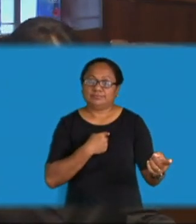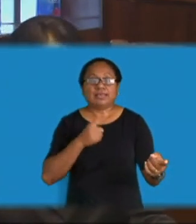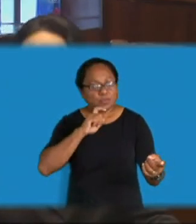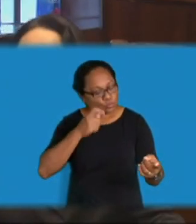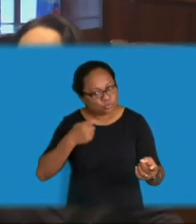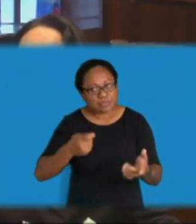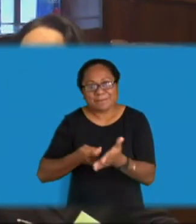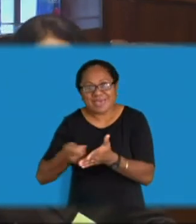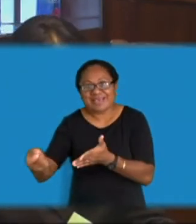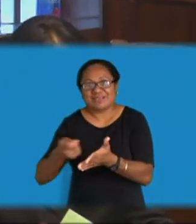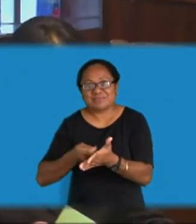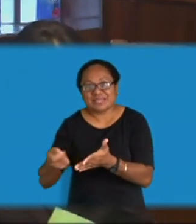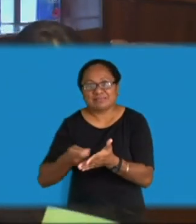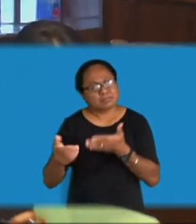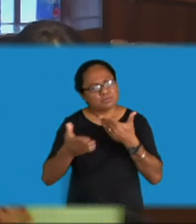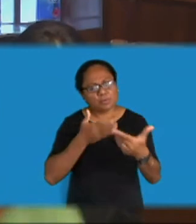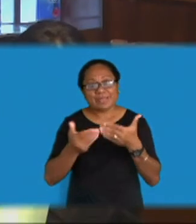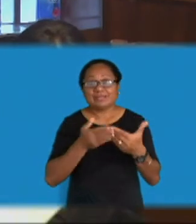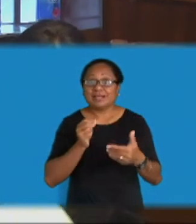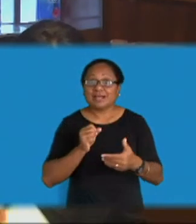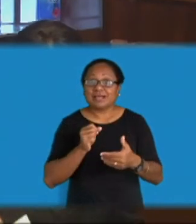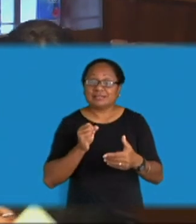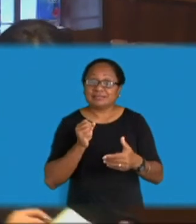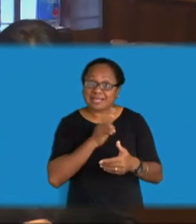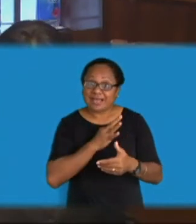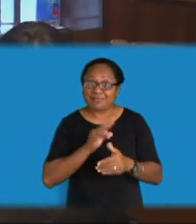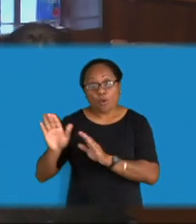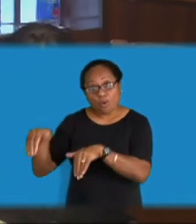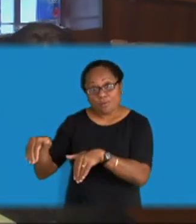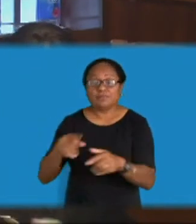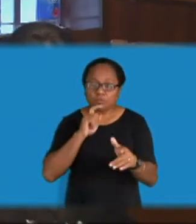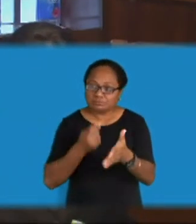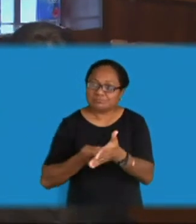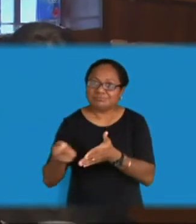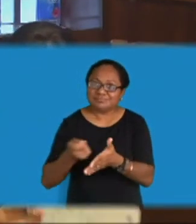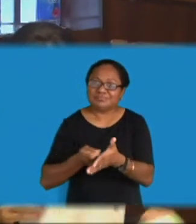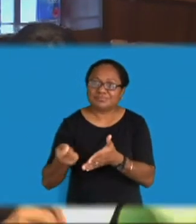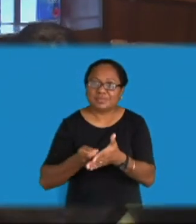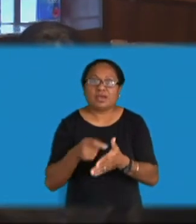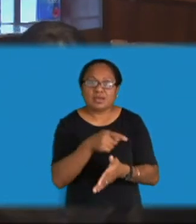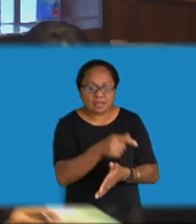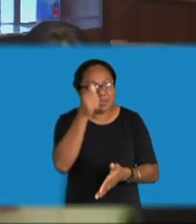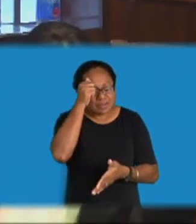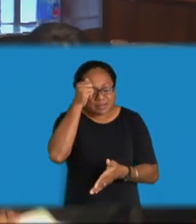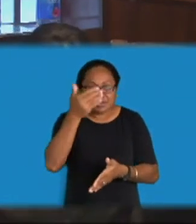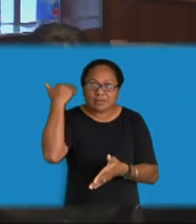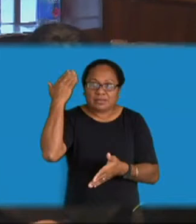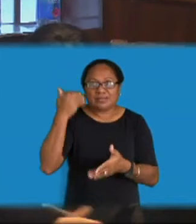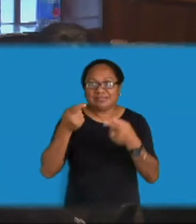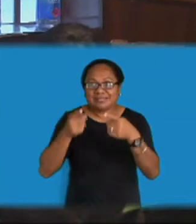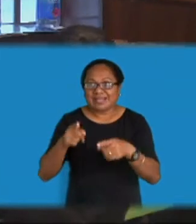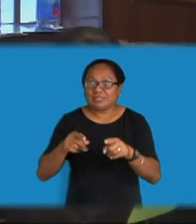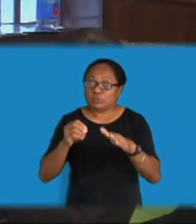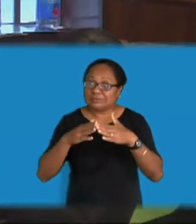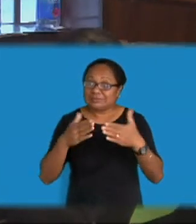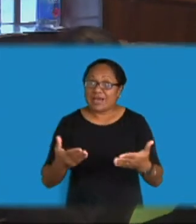salary during the period of stop work. And the company has paid compensation for fatalities and has also subsidized